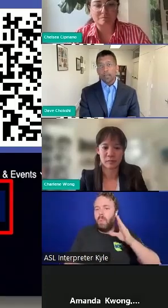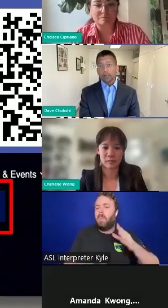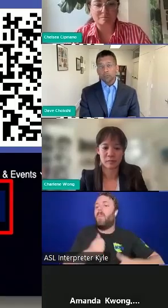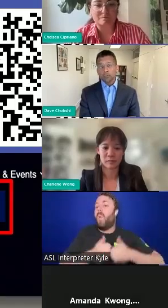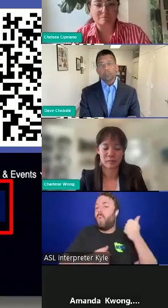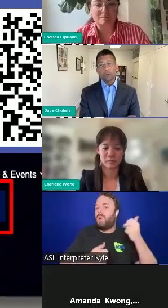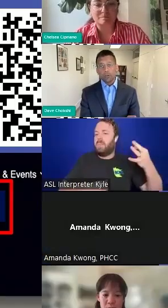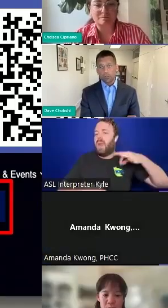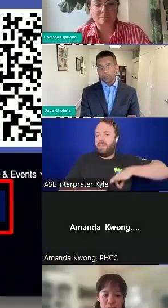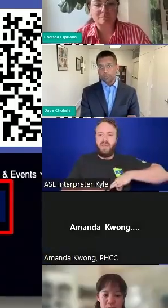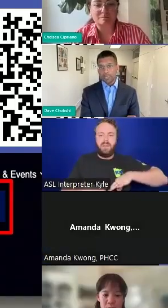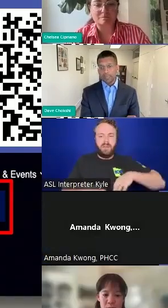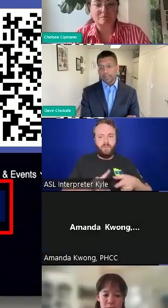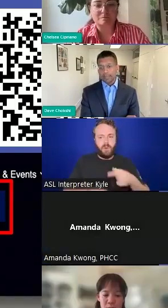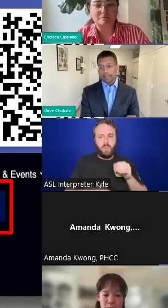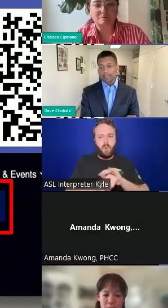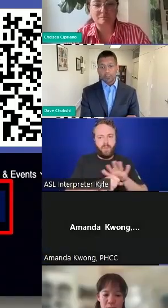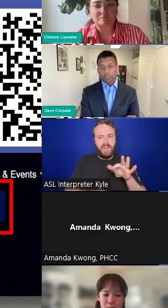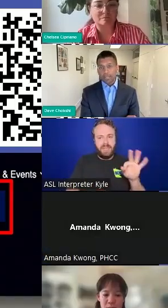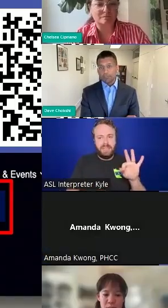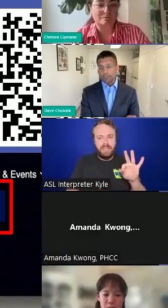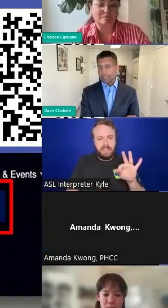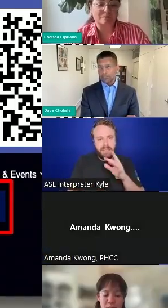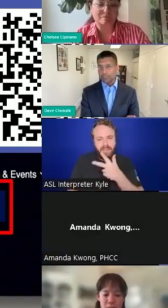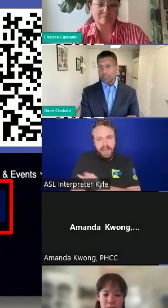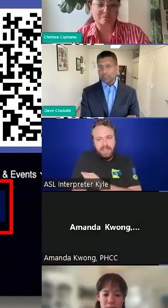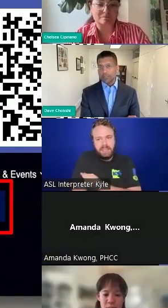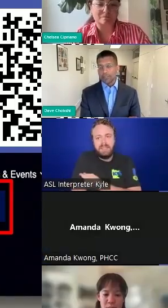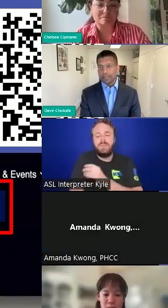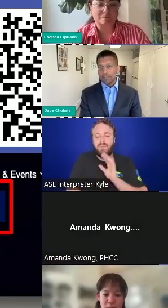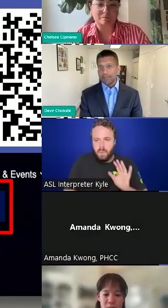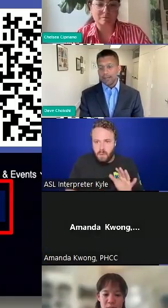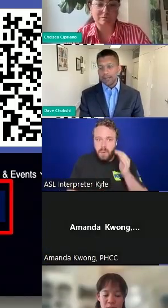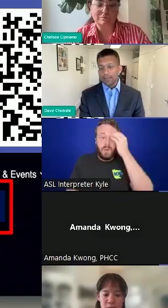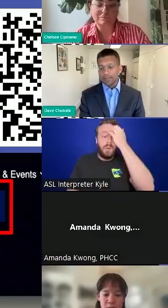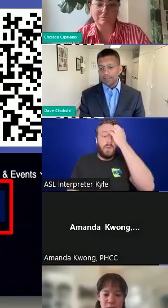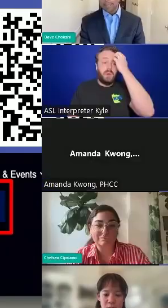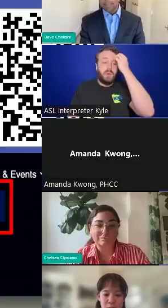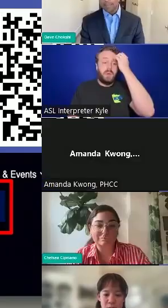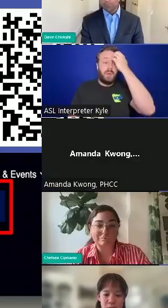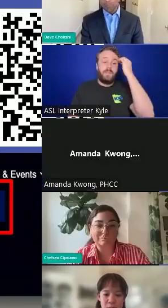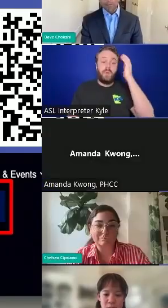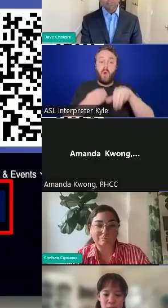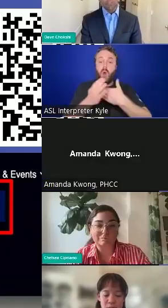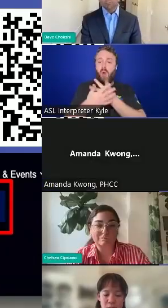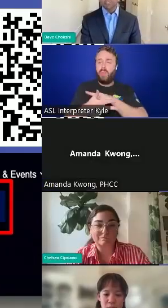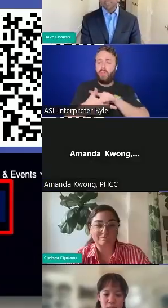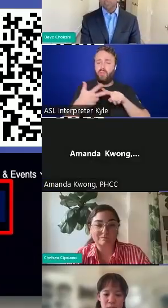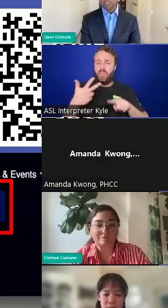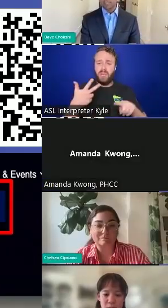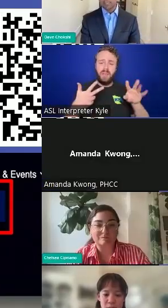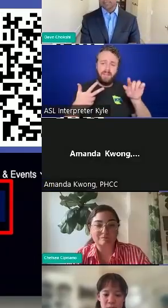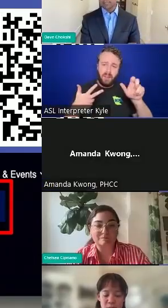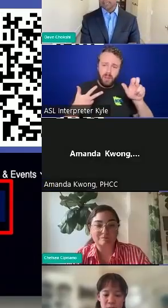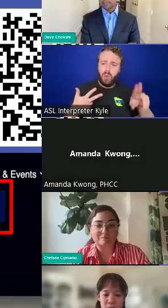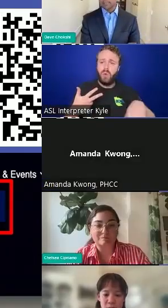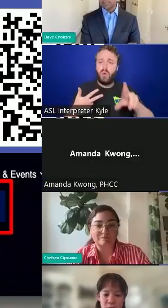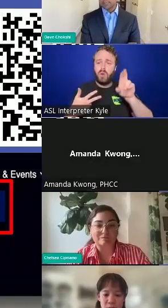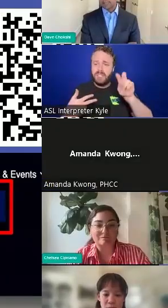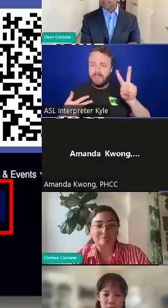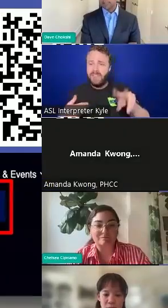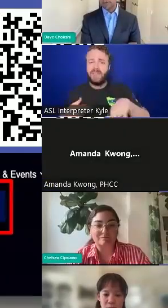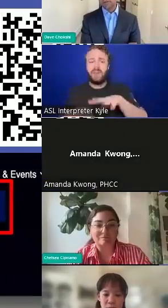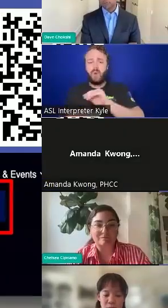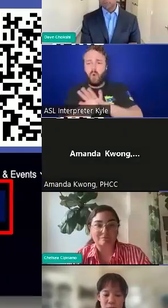So across all three, it's our job to ensure that the benefit of that protection